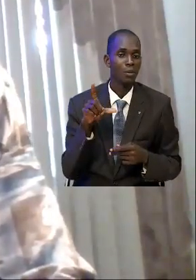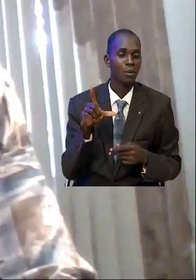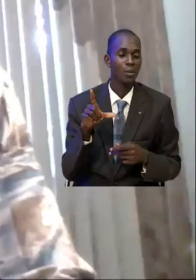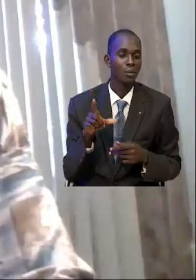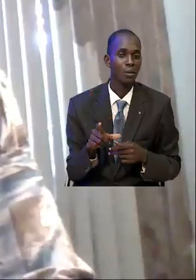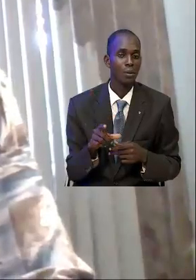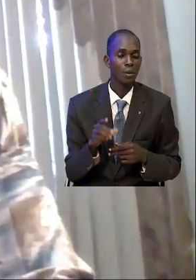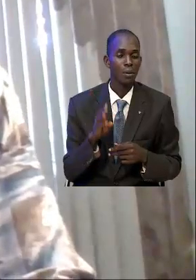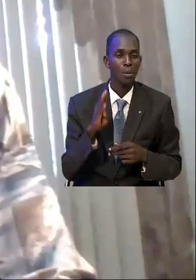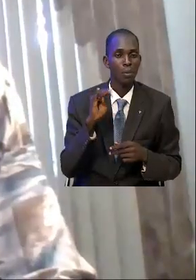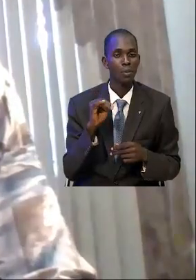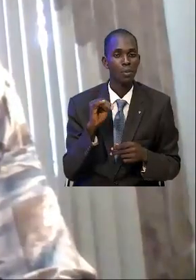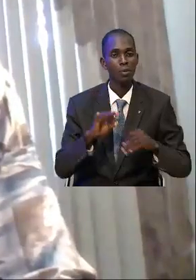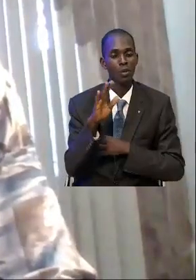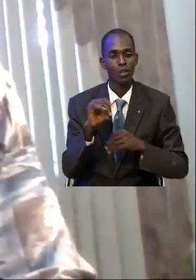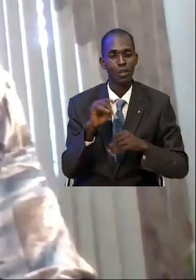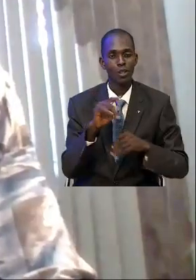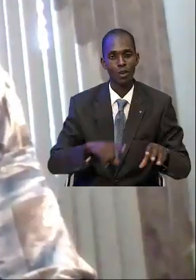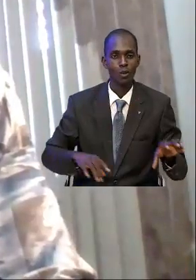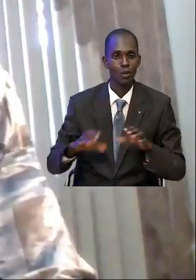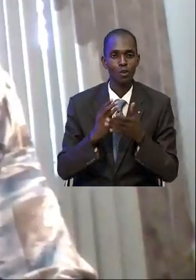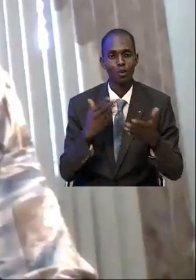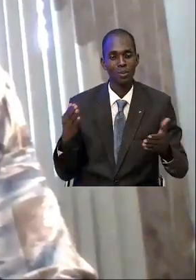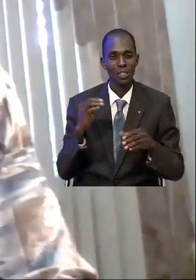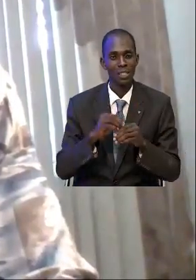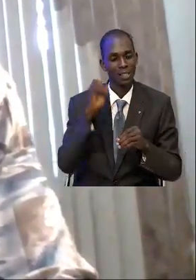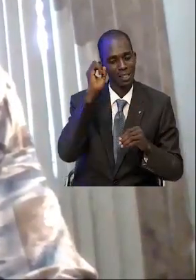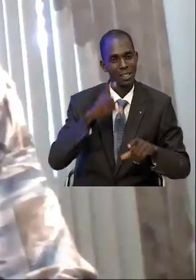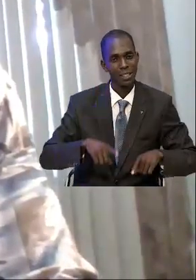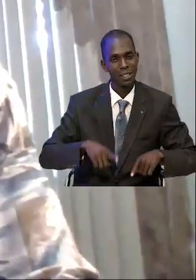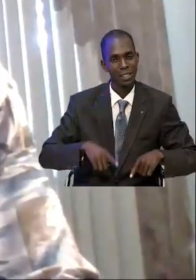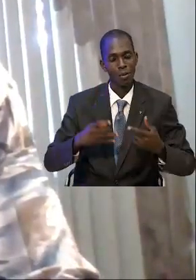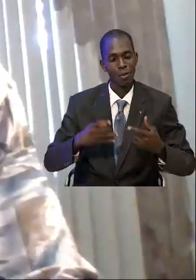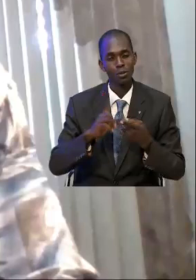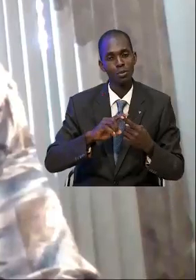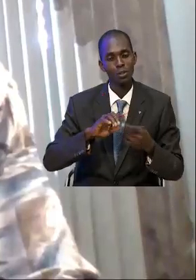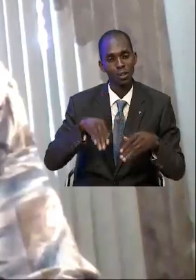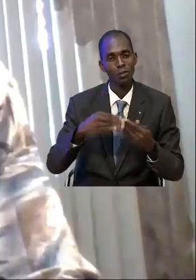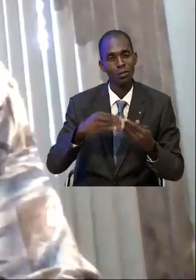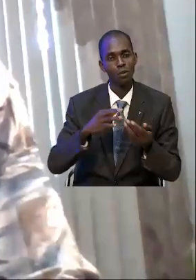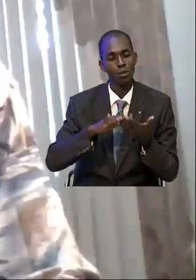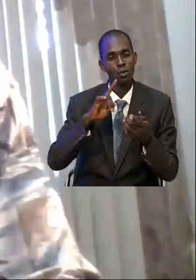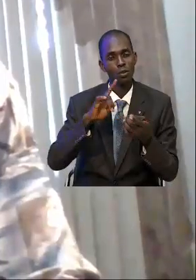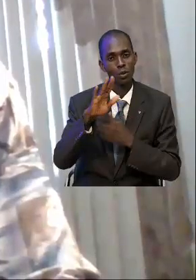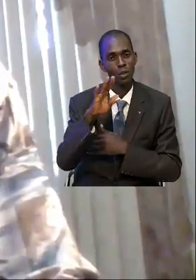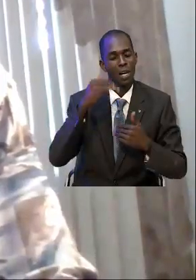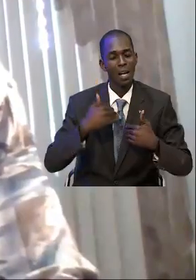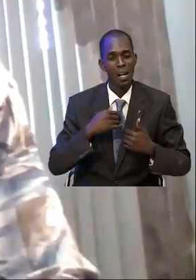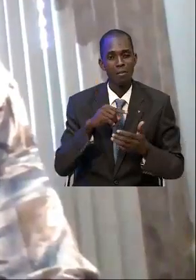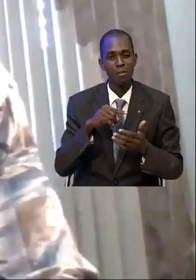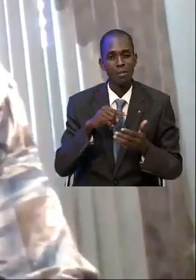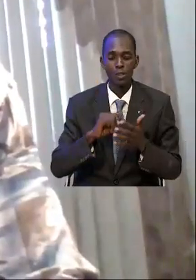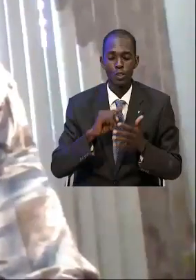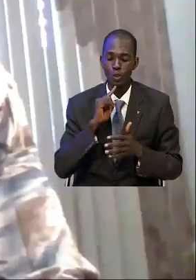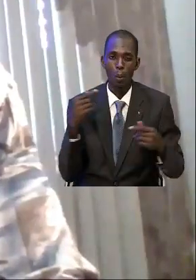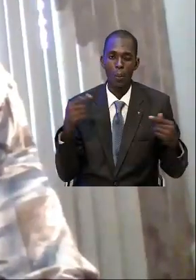USA. By the mercies of God, the Lord did something in my life, and I would like to give glory to the Lord